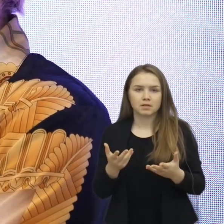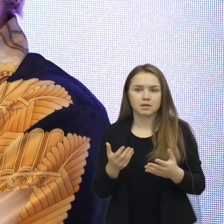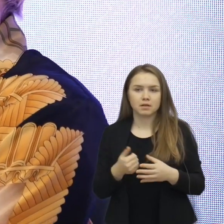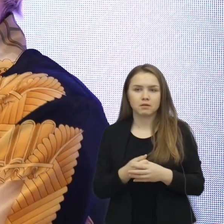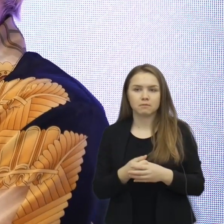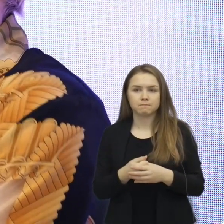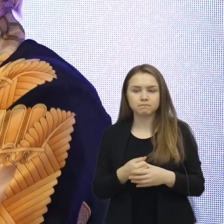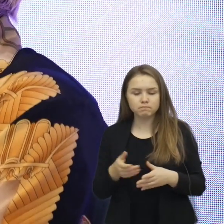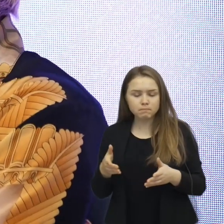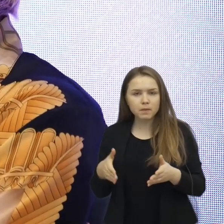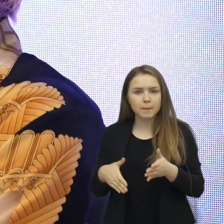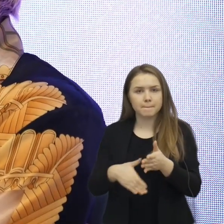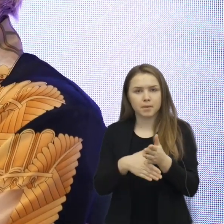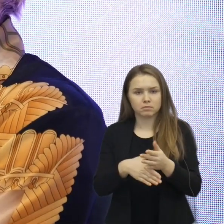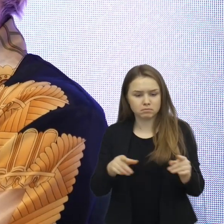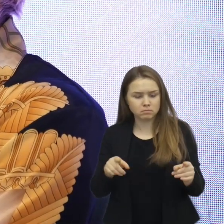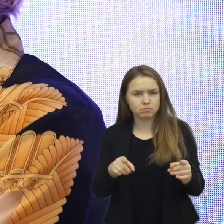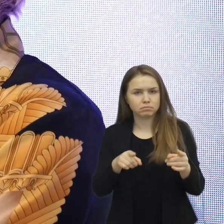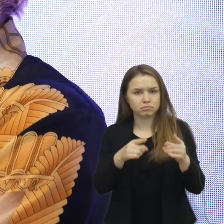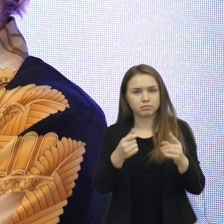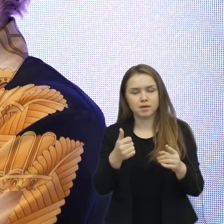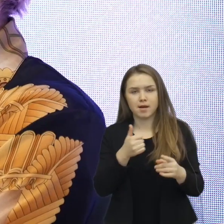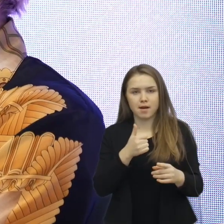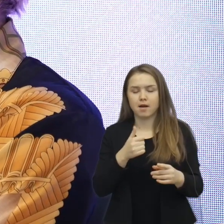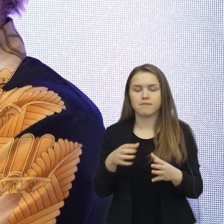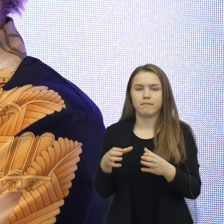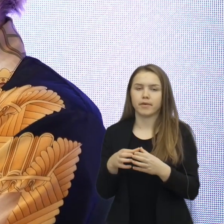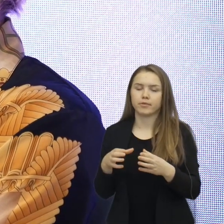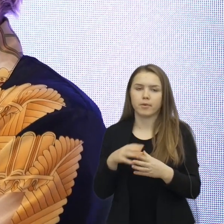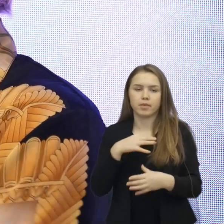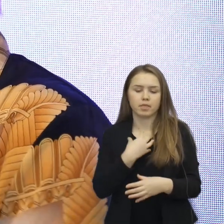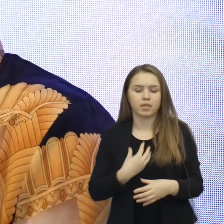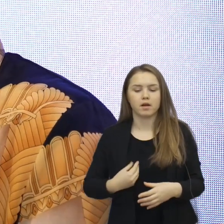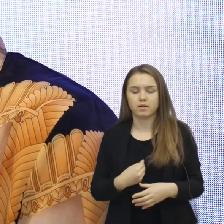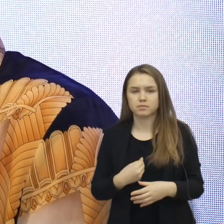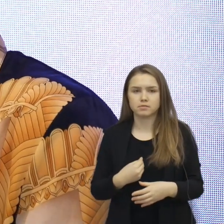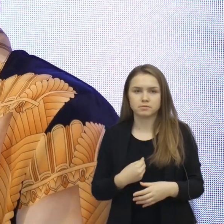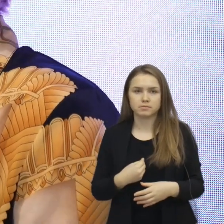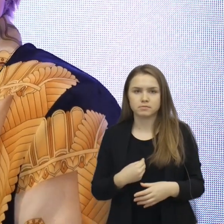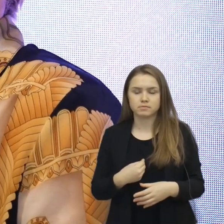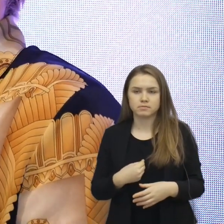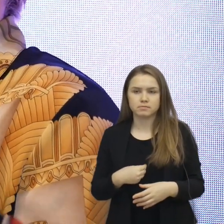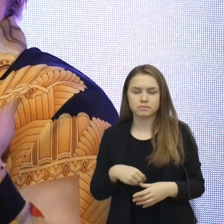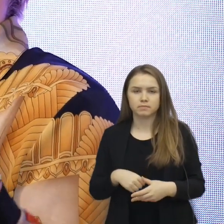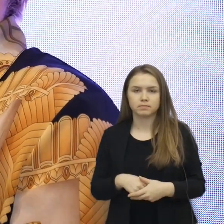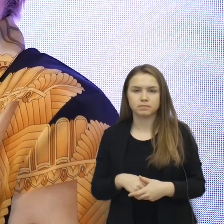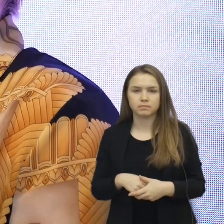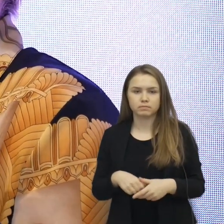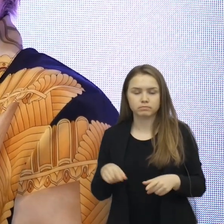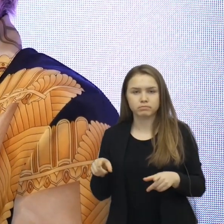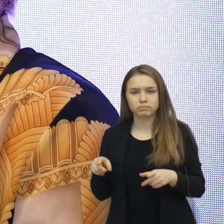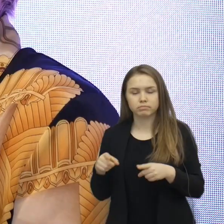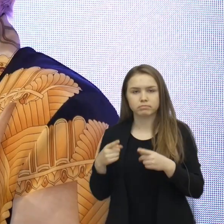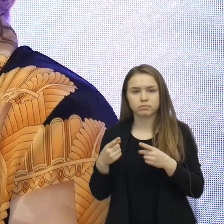up, also mention that this person is an anti-gender activist working in groups that are classed as hate groups. And then